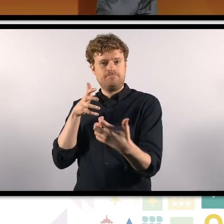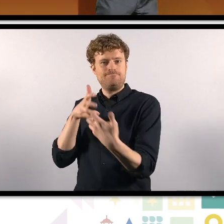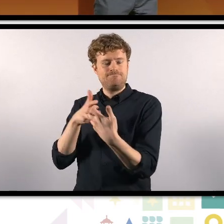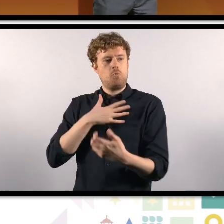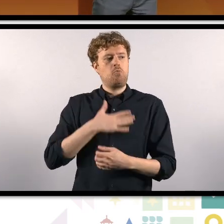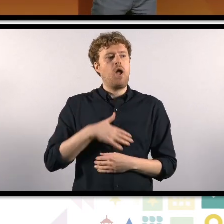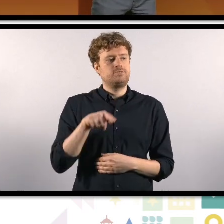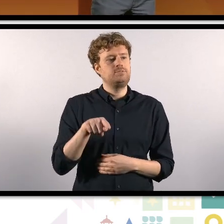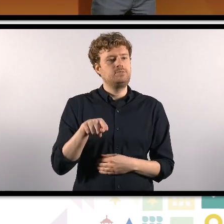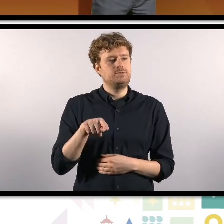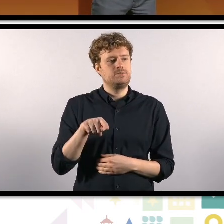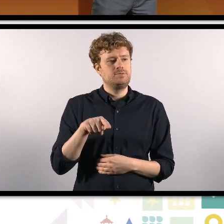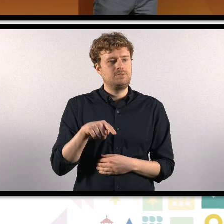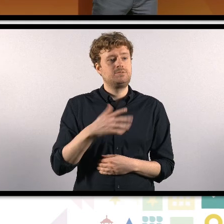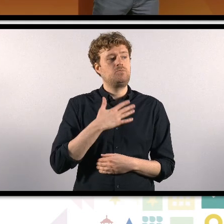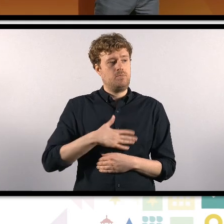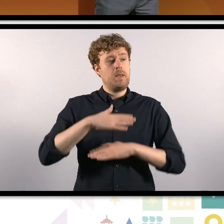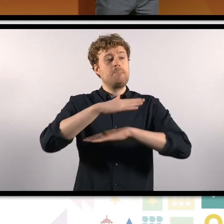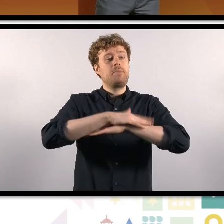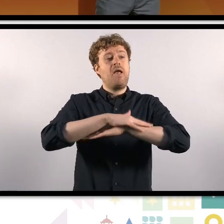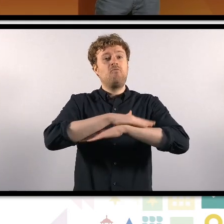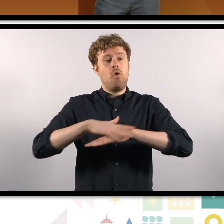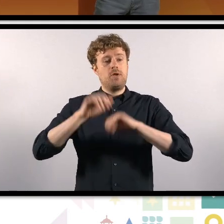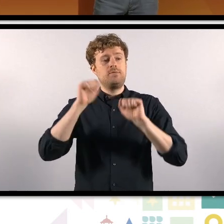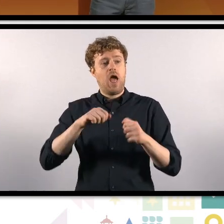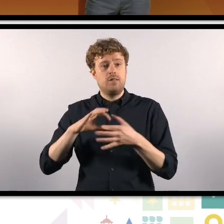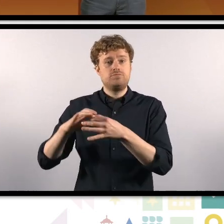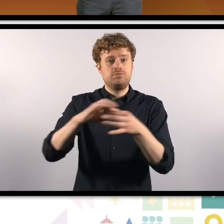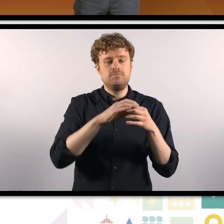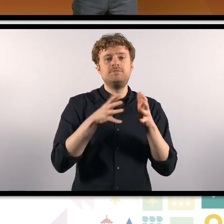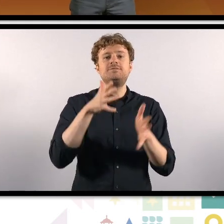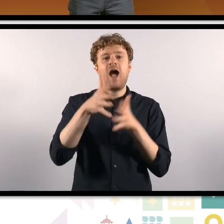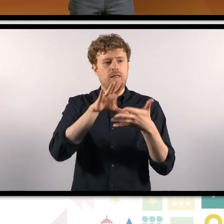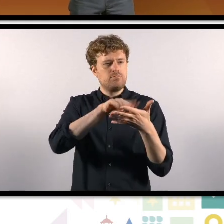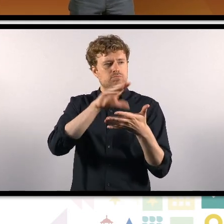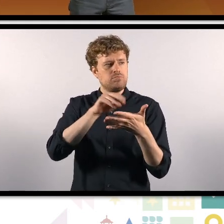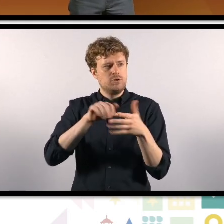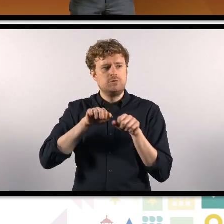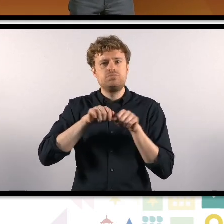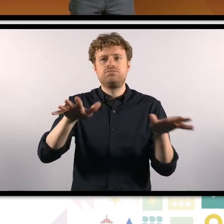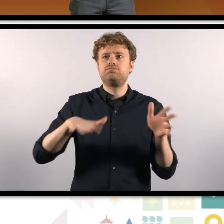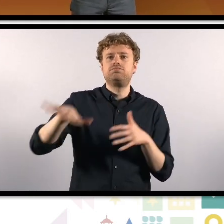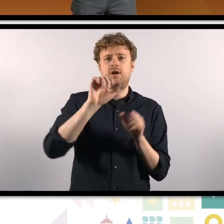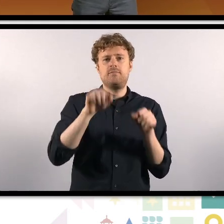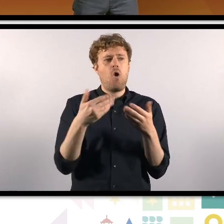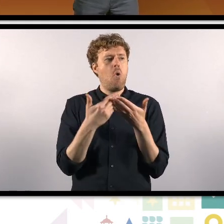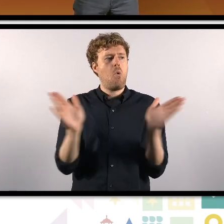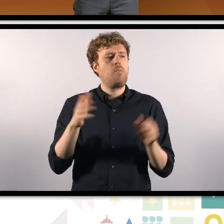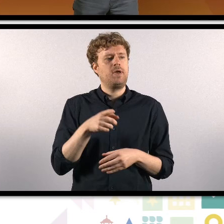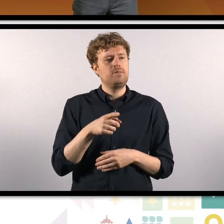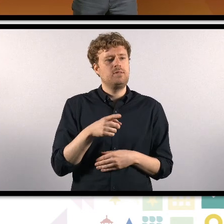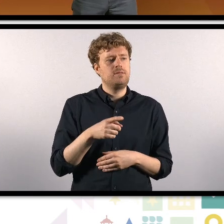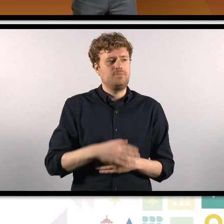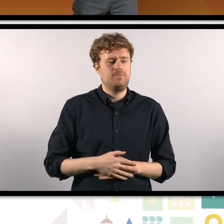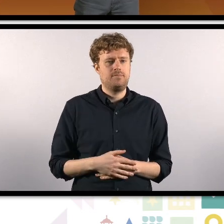off the street, they would be able to just readily available use that platform. We want to be able to automate all of